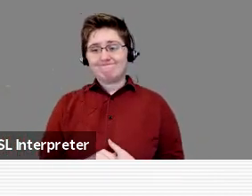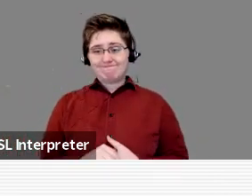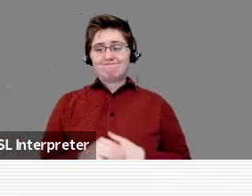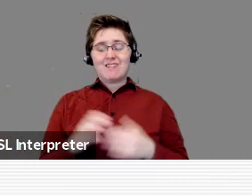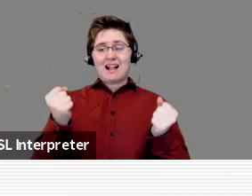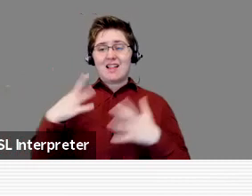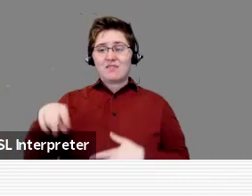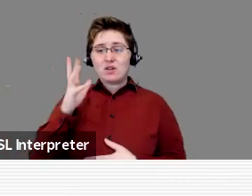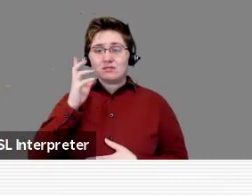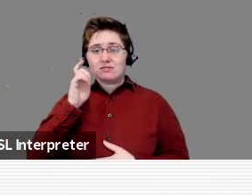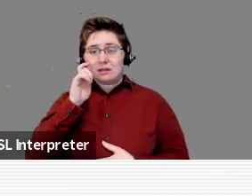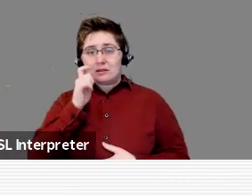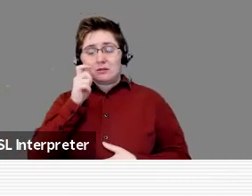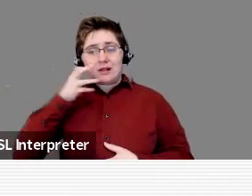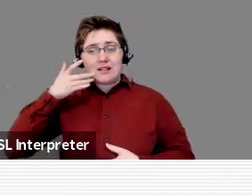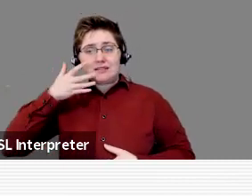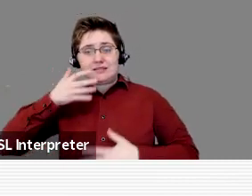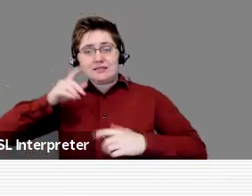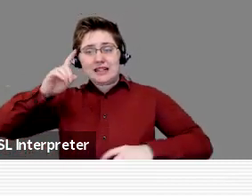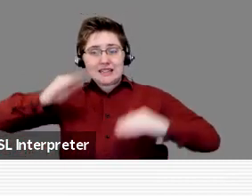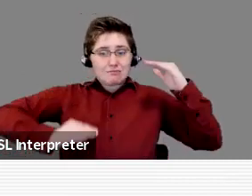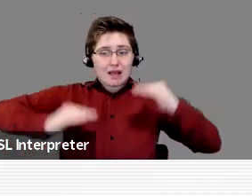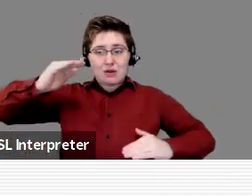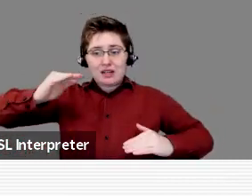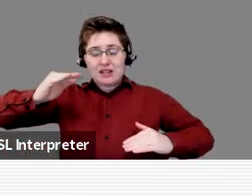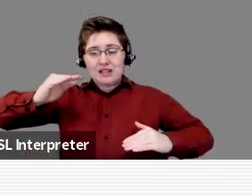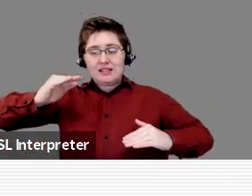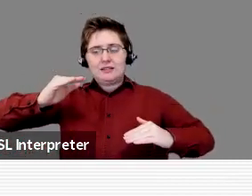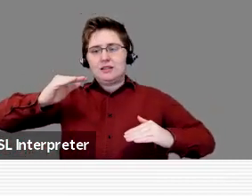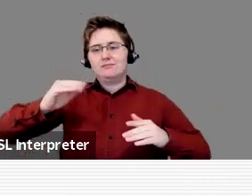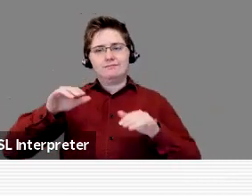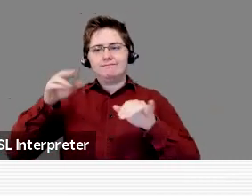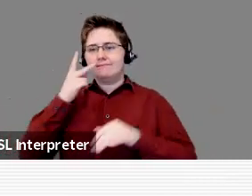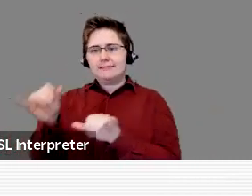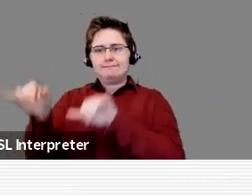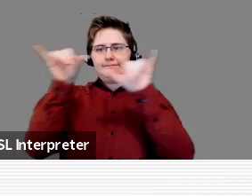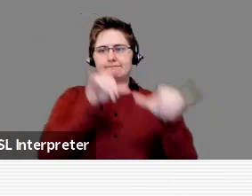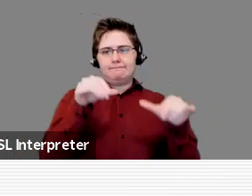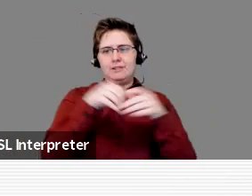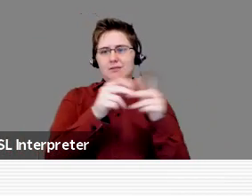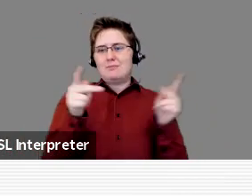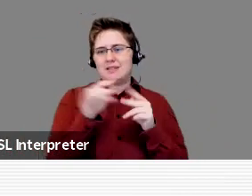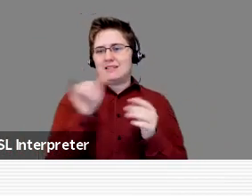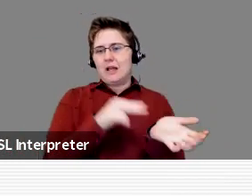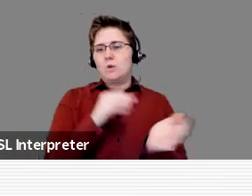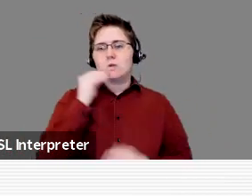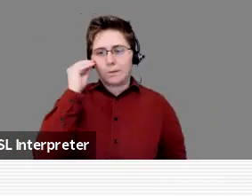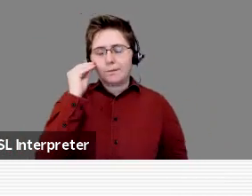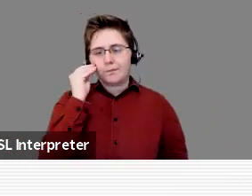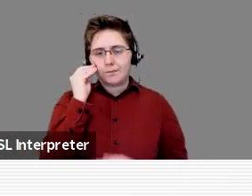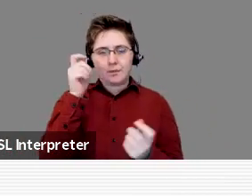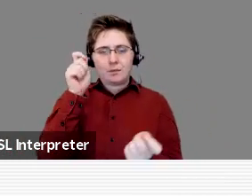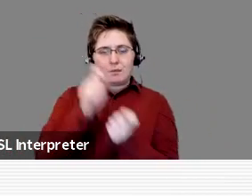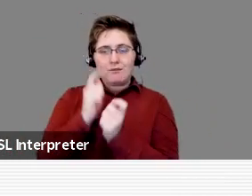racial disparities that we see in the general population are also being mimicked within places like nursing homes. Specific to